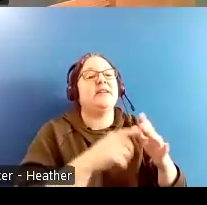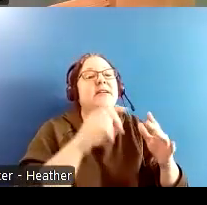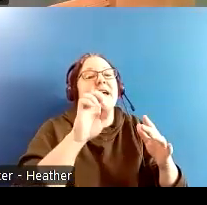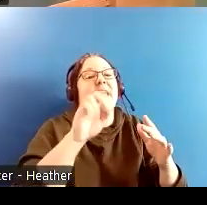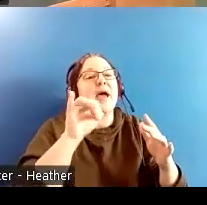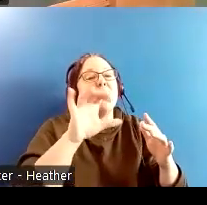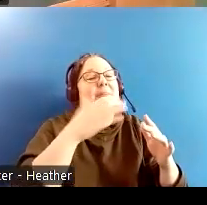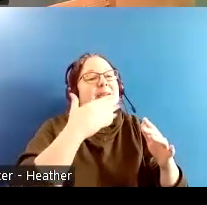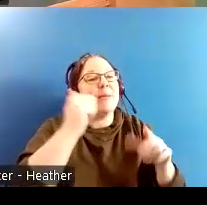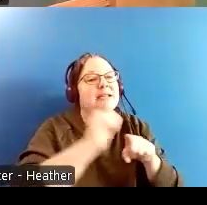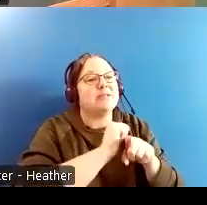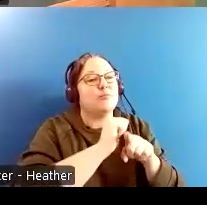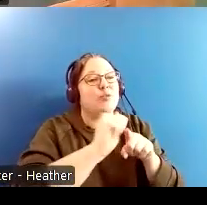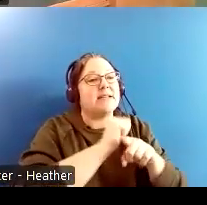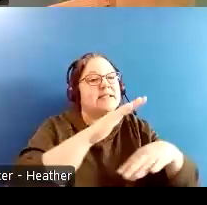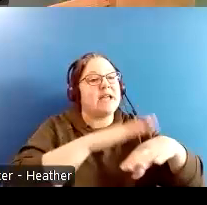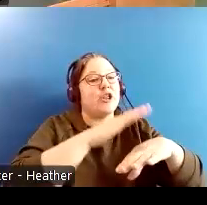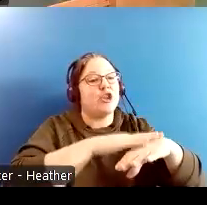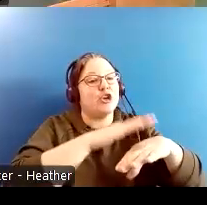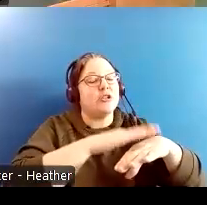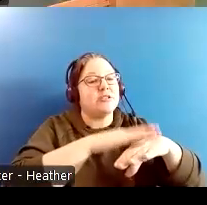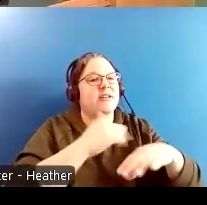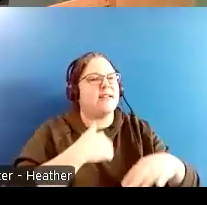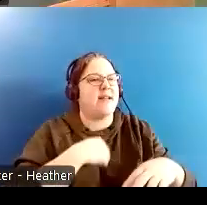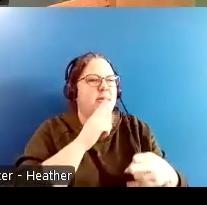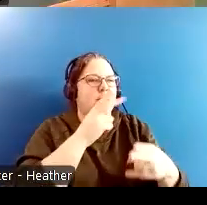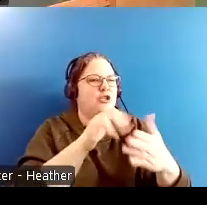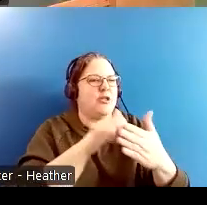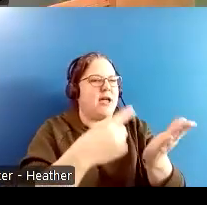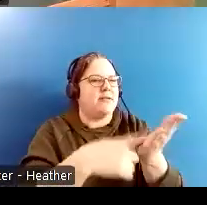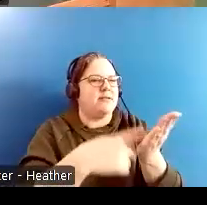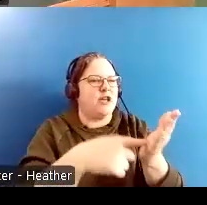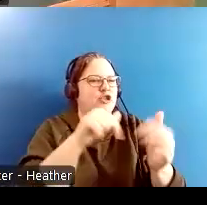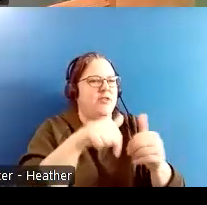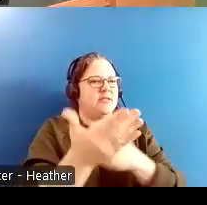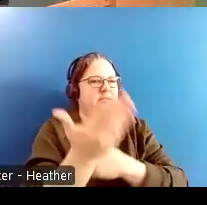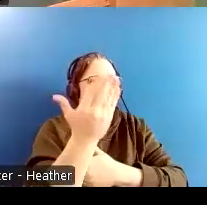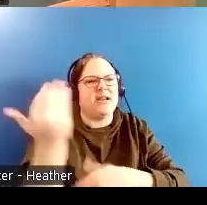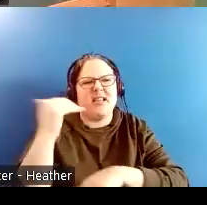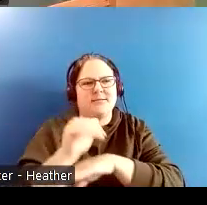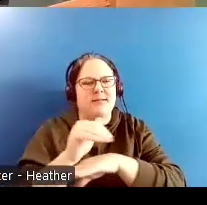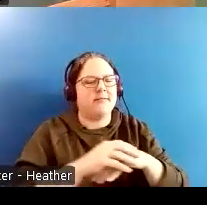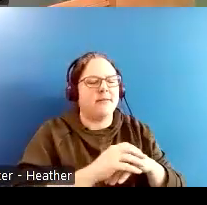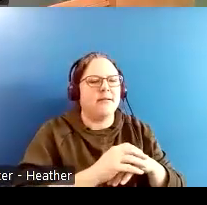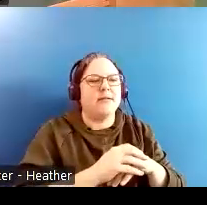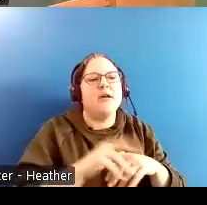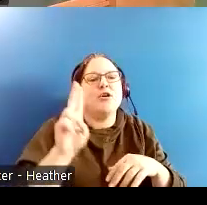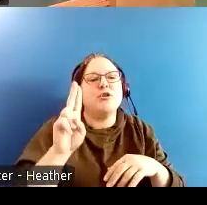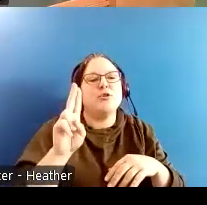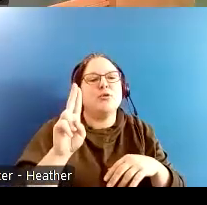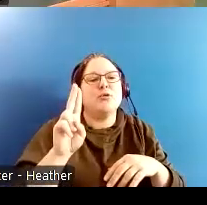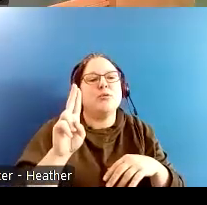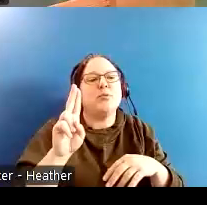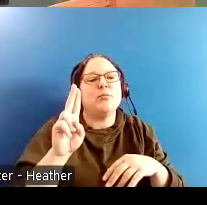in my discussions this morning and last night. But basically, UPMC has been using Epic